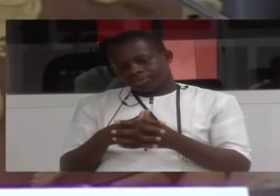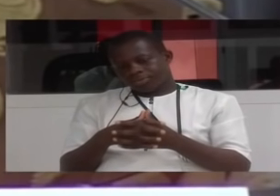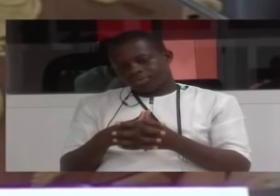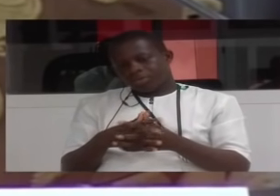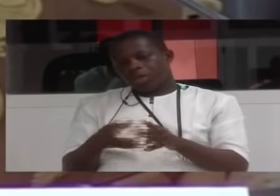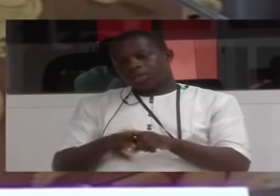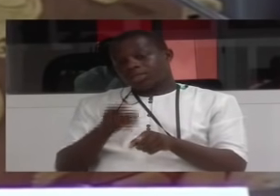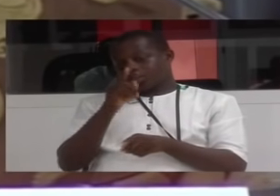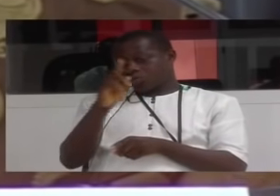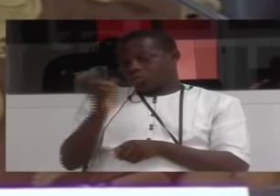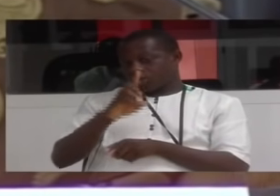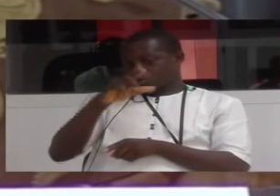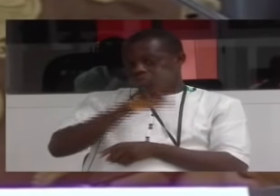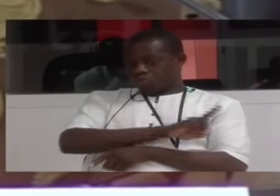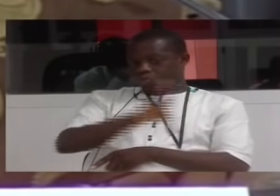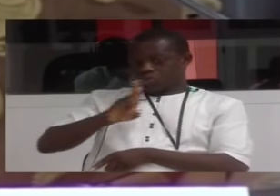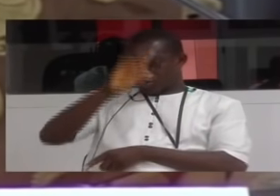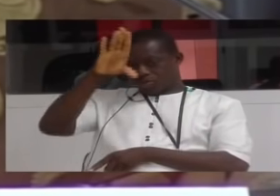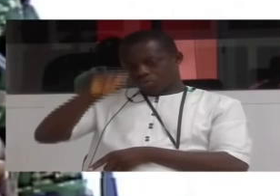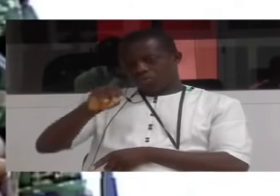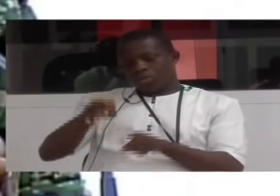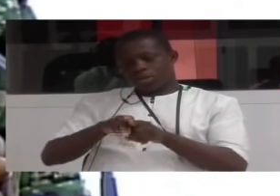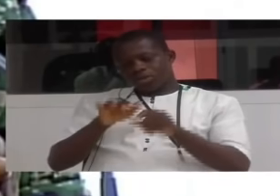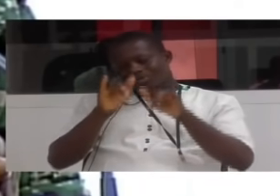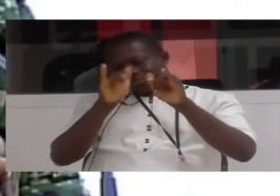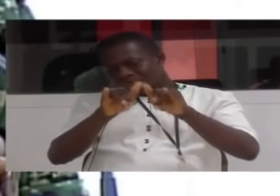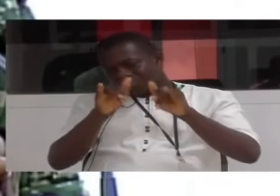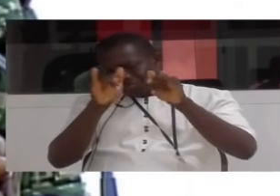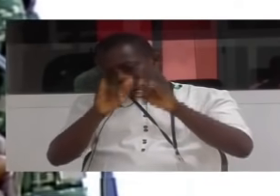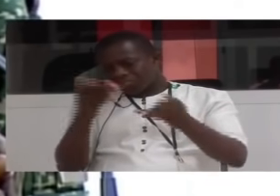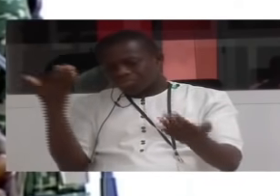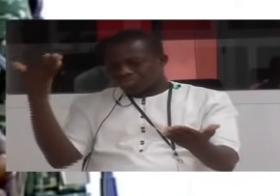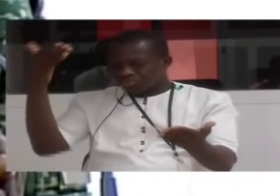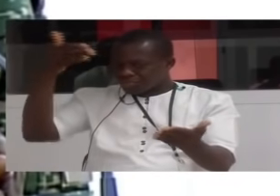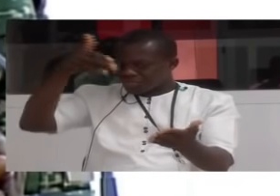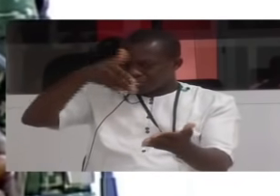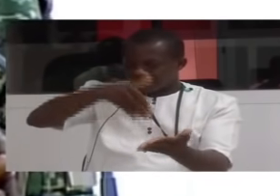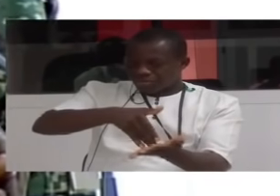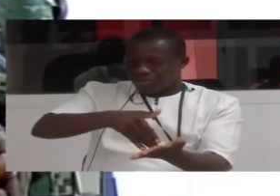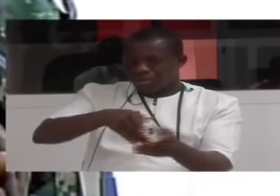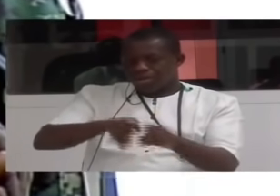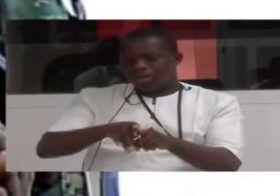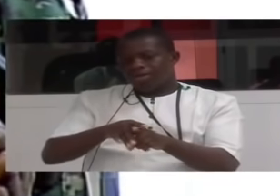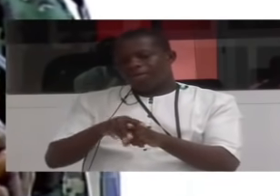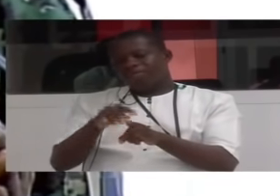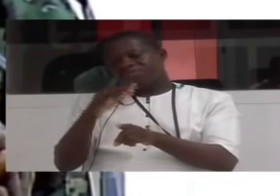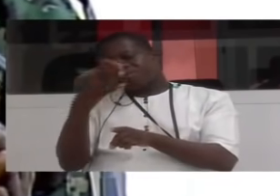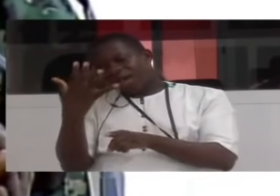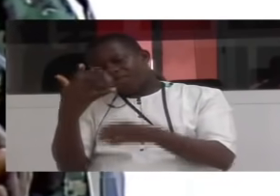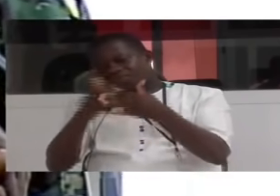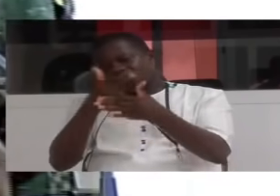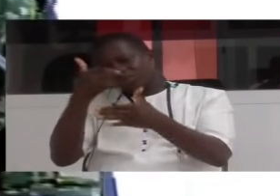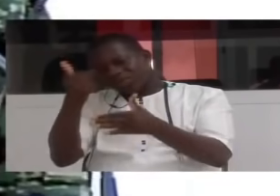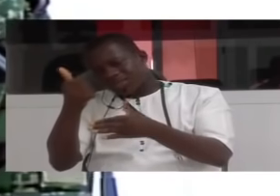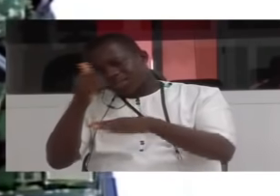Nonu lañ def. And that is what we did. Ñu nekk fa be bori juromi waxtu jurom ben waxtu